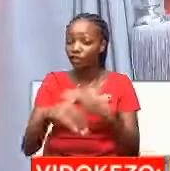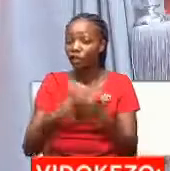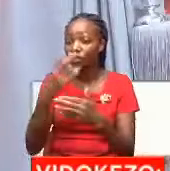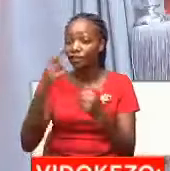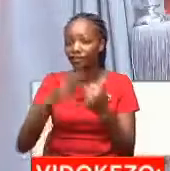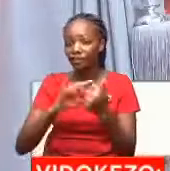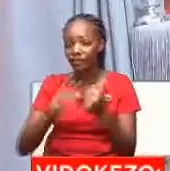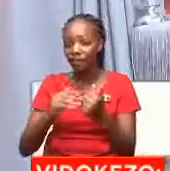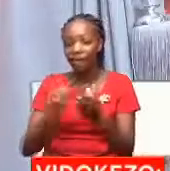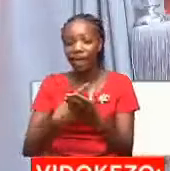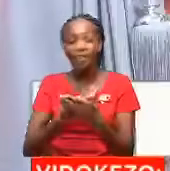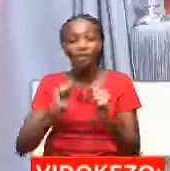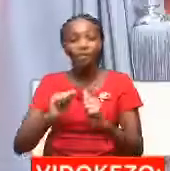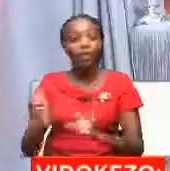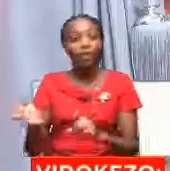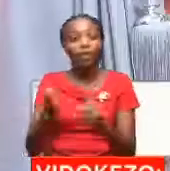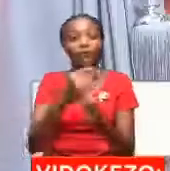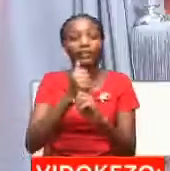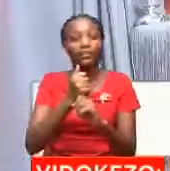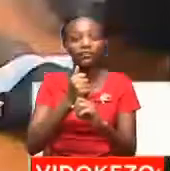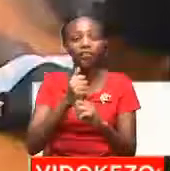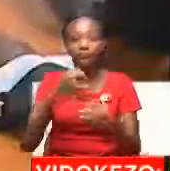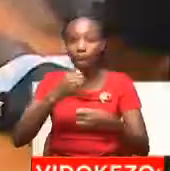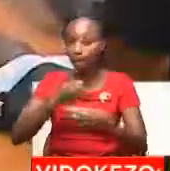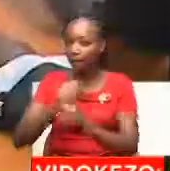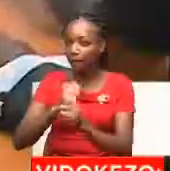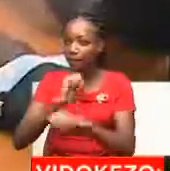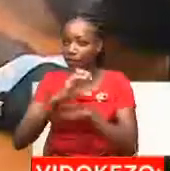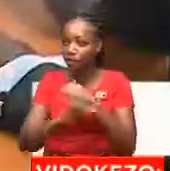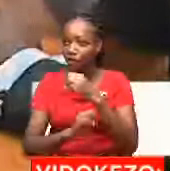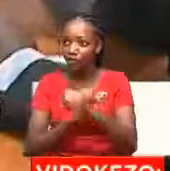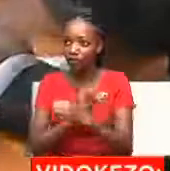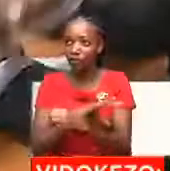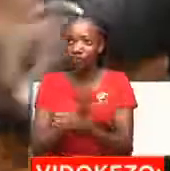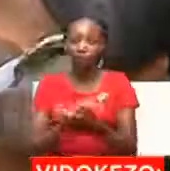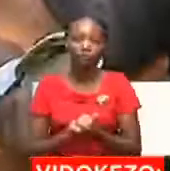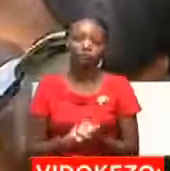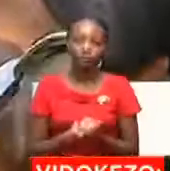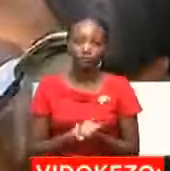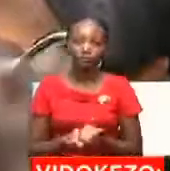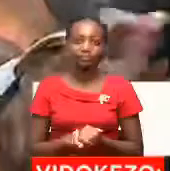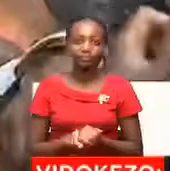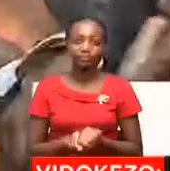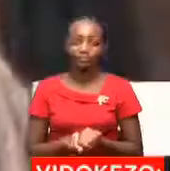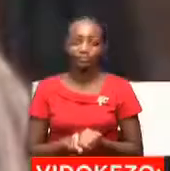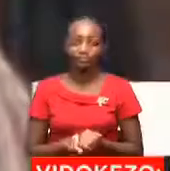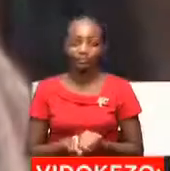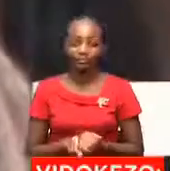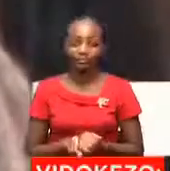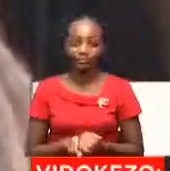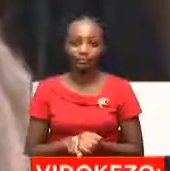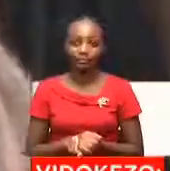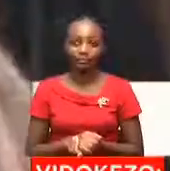kufanikisha uzalishaji wa filamu. But you understand where they're coming from.